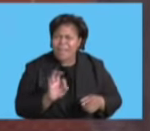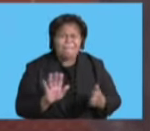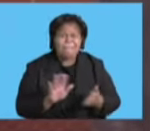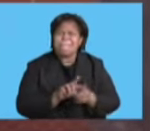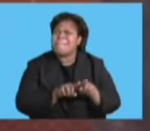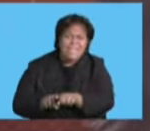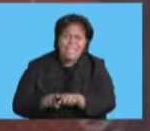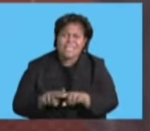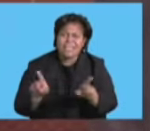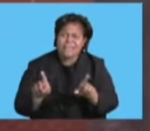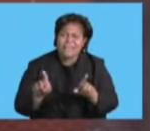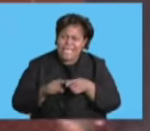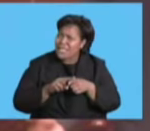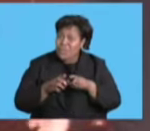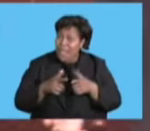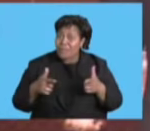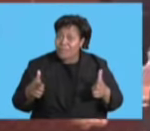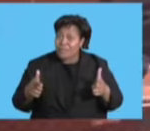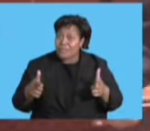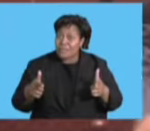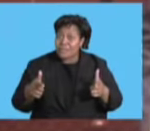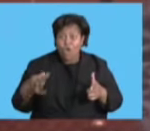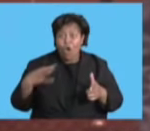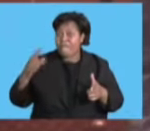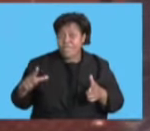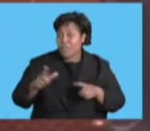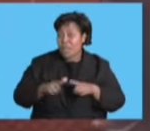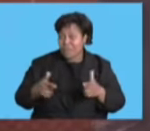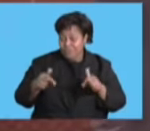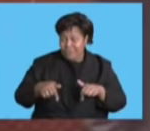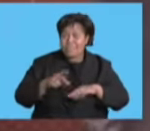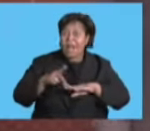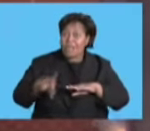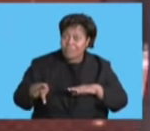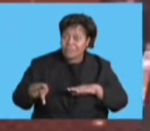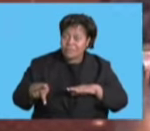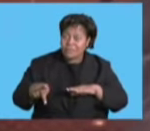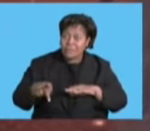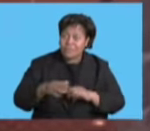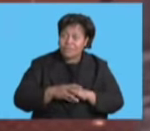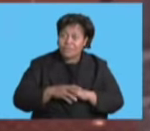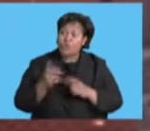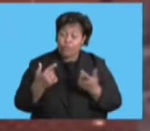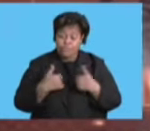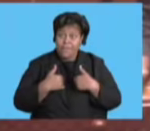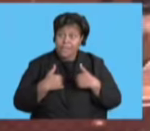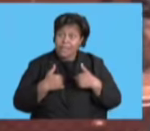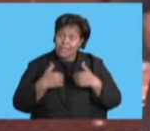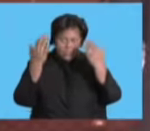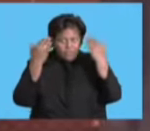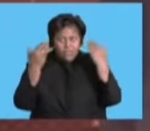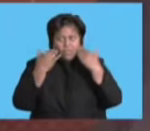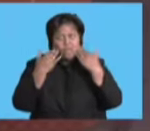the English language, and that is the official language of Parliament. To me, Mr. Speaker, this